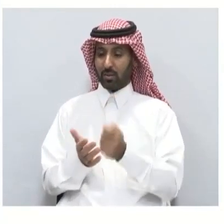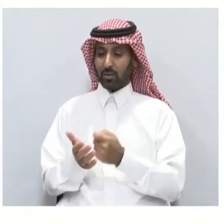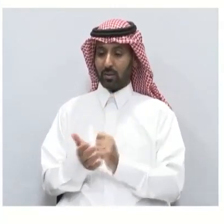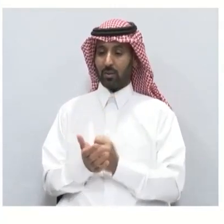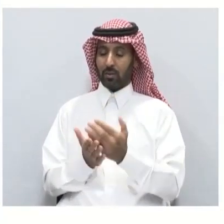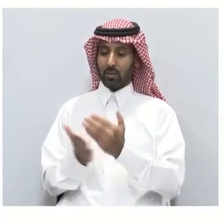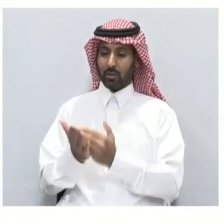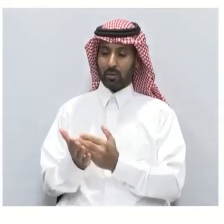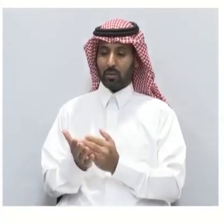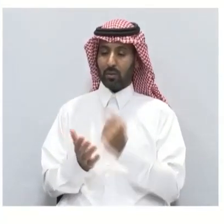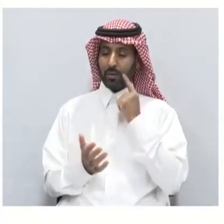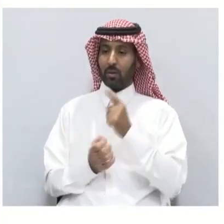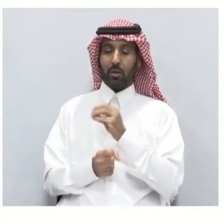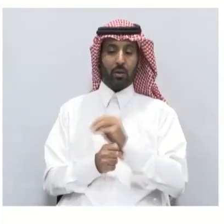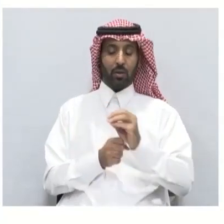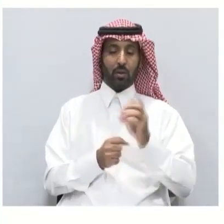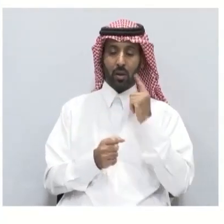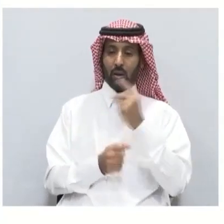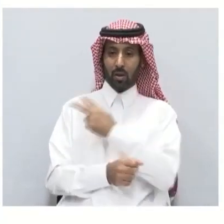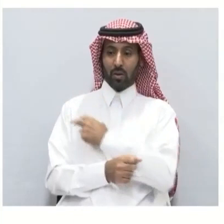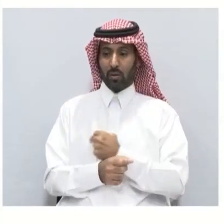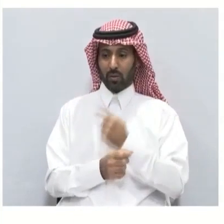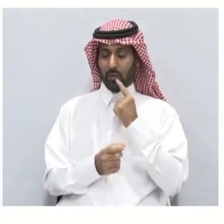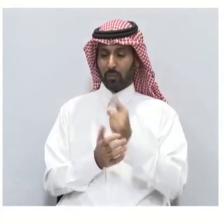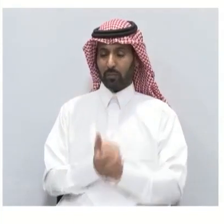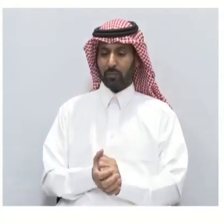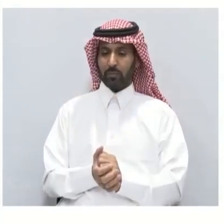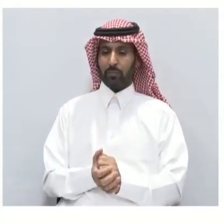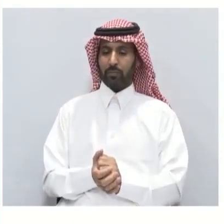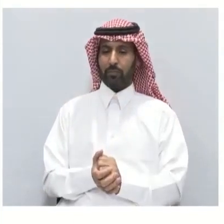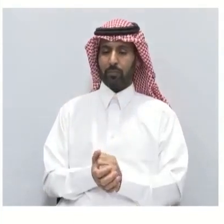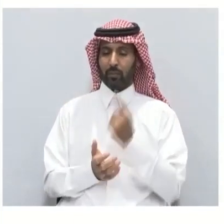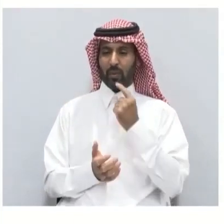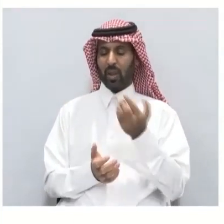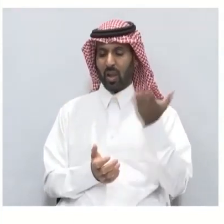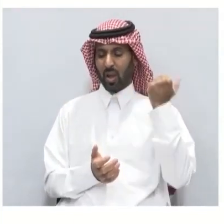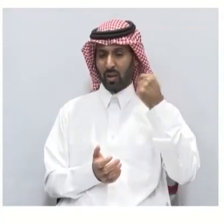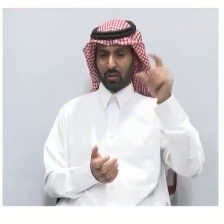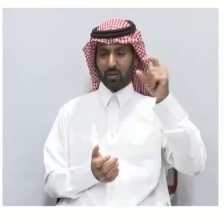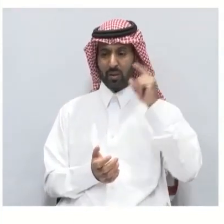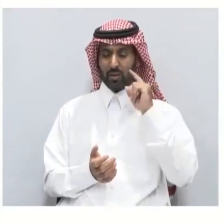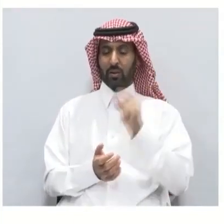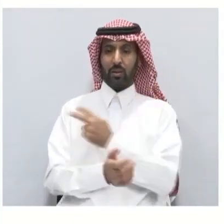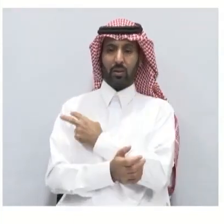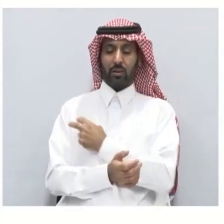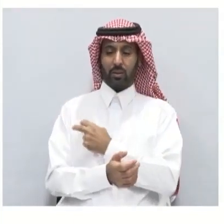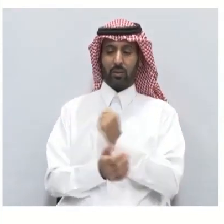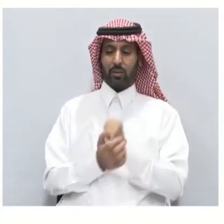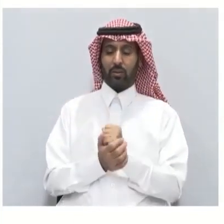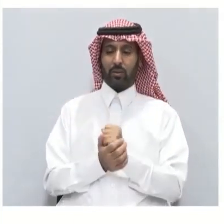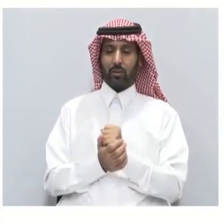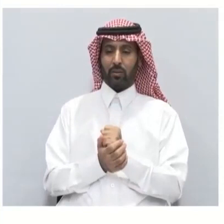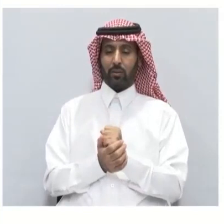The credit card was reported stolen from an unlocked apartment last month. According to the police, Alfredo